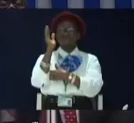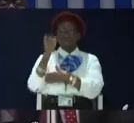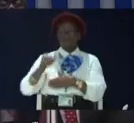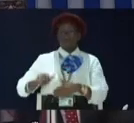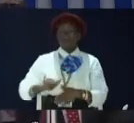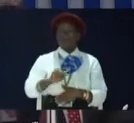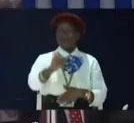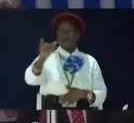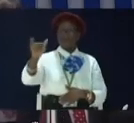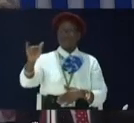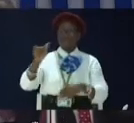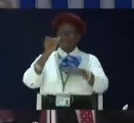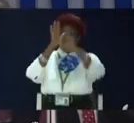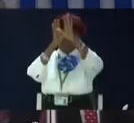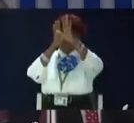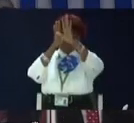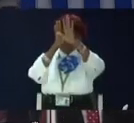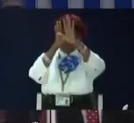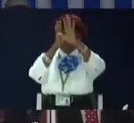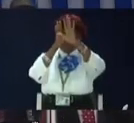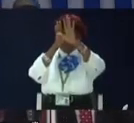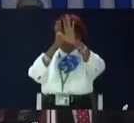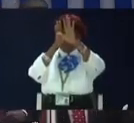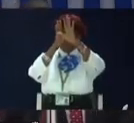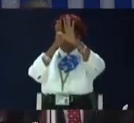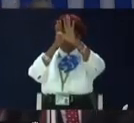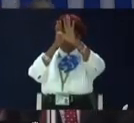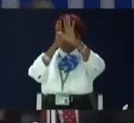Everlasting Father. Baba Yeraye.